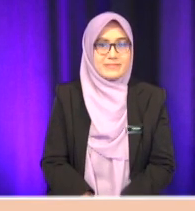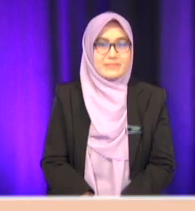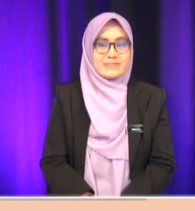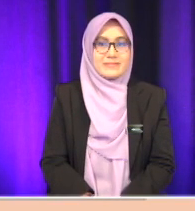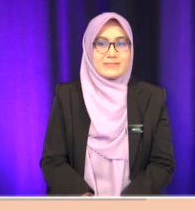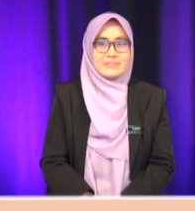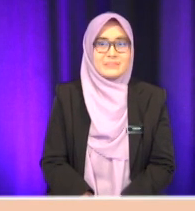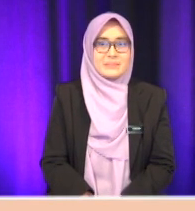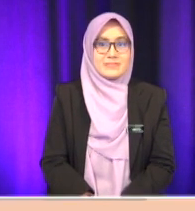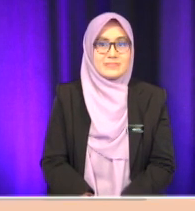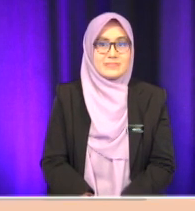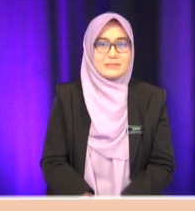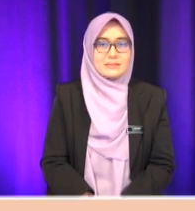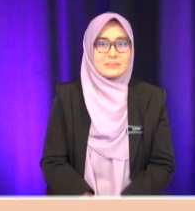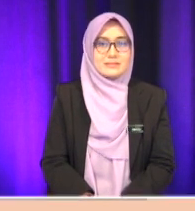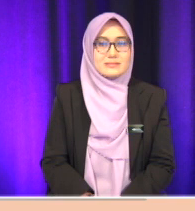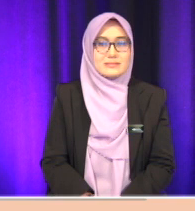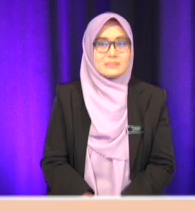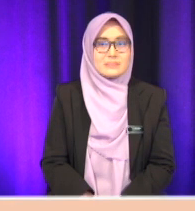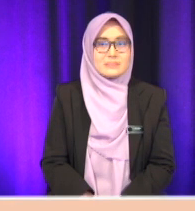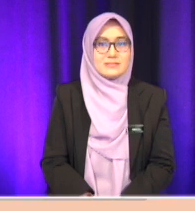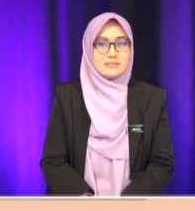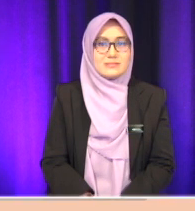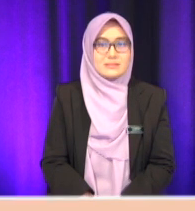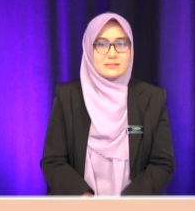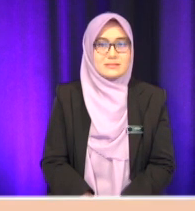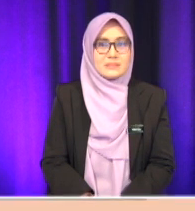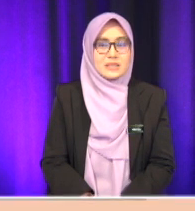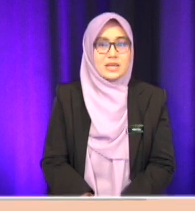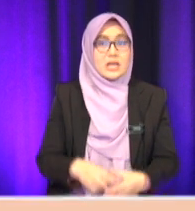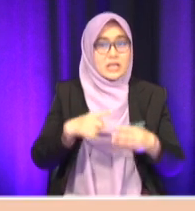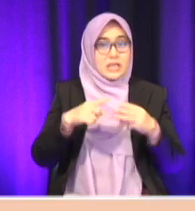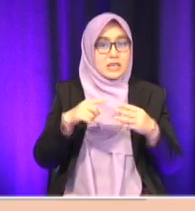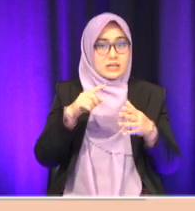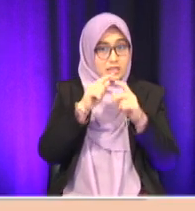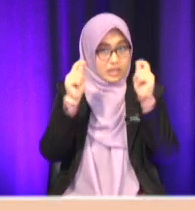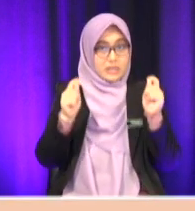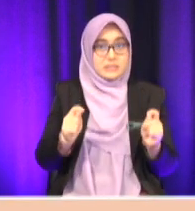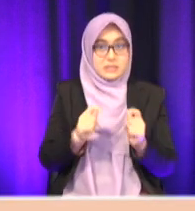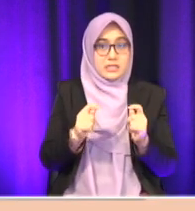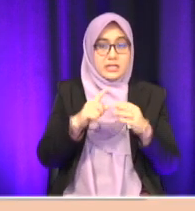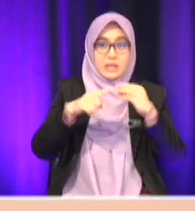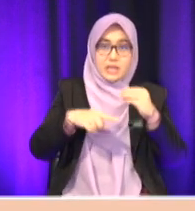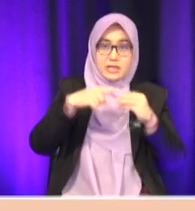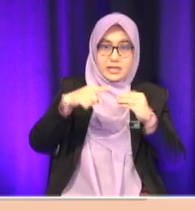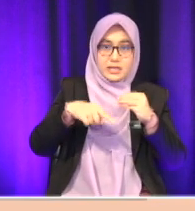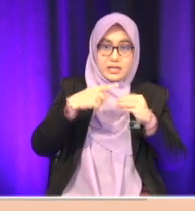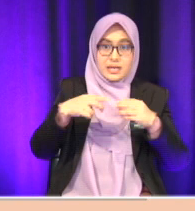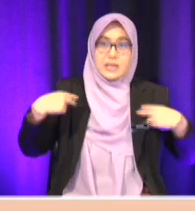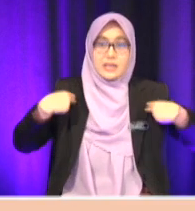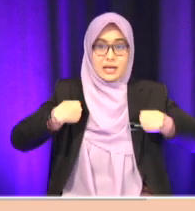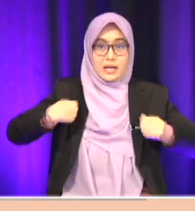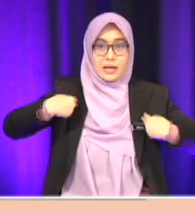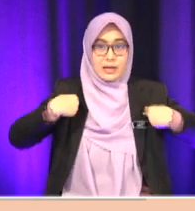ant-eater, is an animal usually found in Asia. So we are given